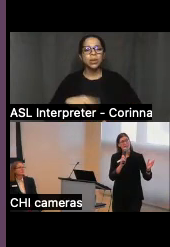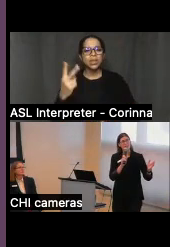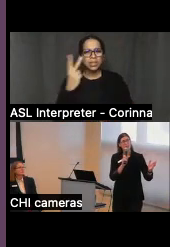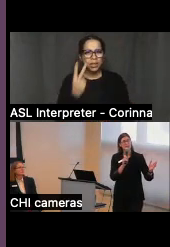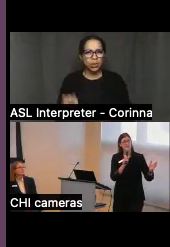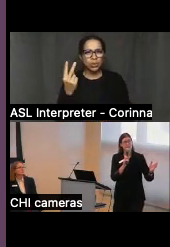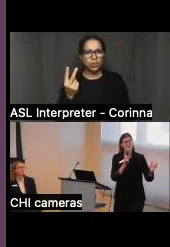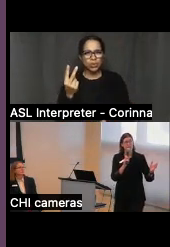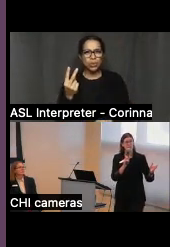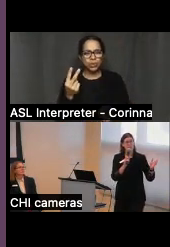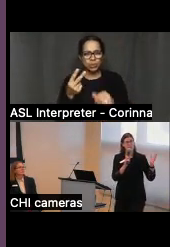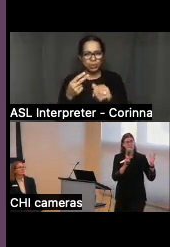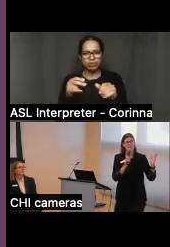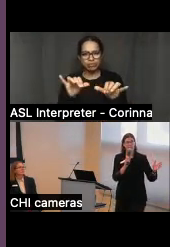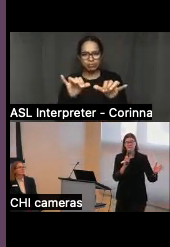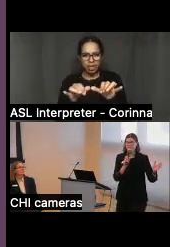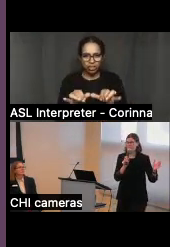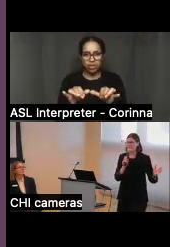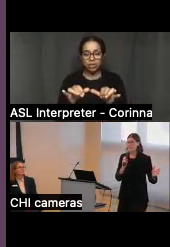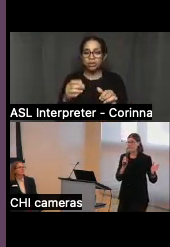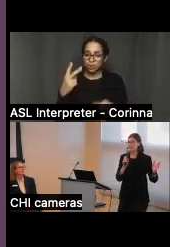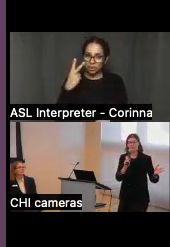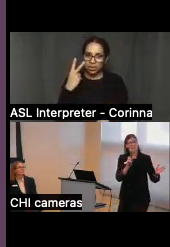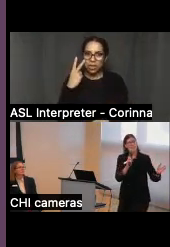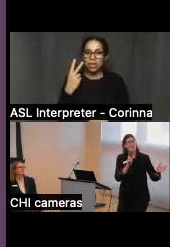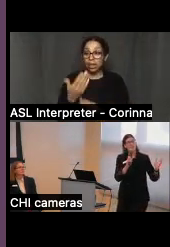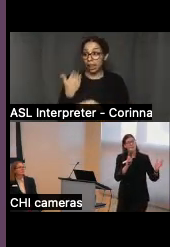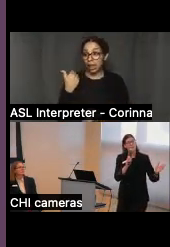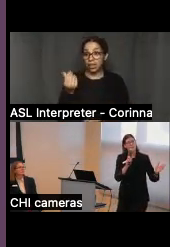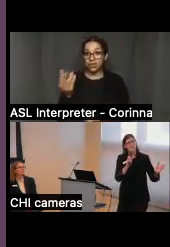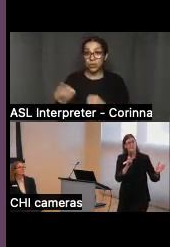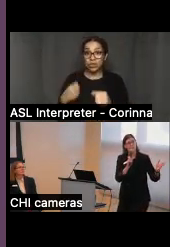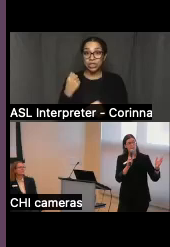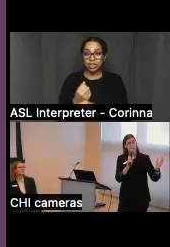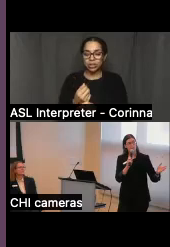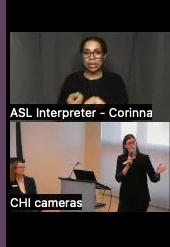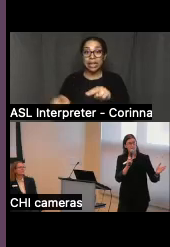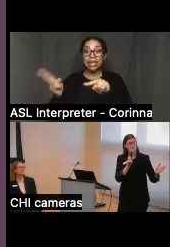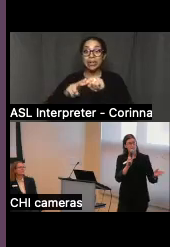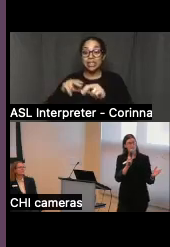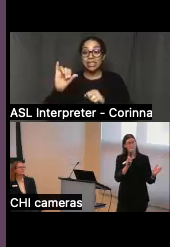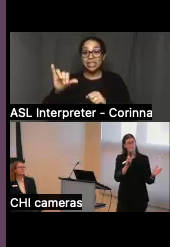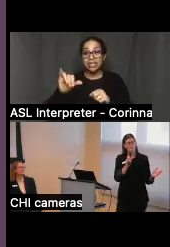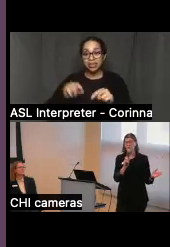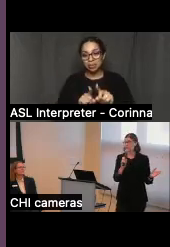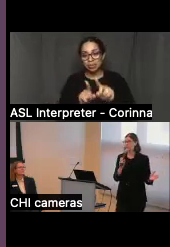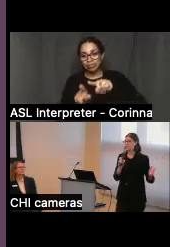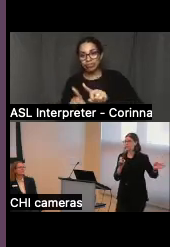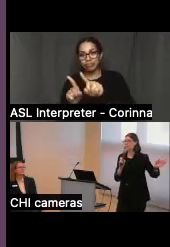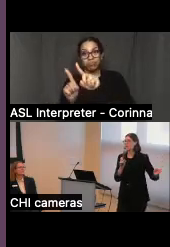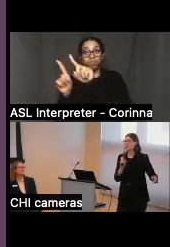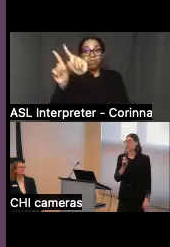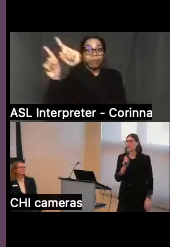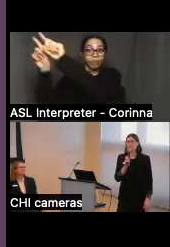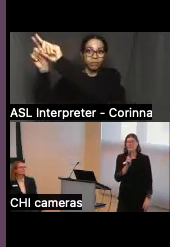in the last couple of years, this increased need and demand for mental health care services, especially after the